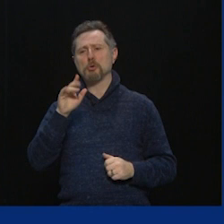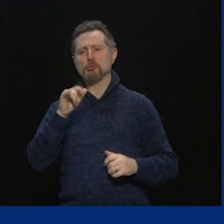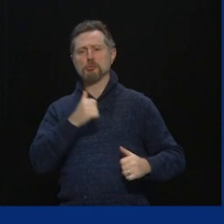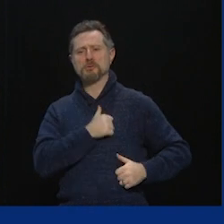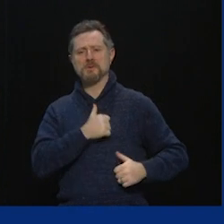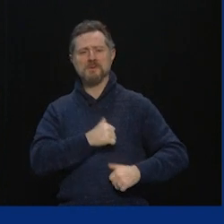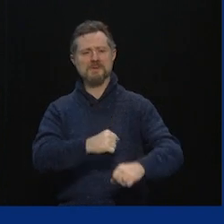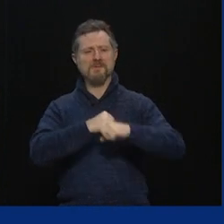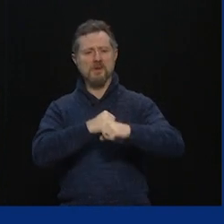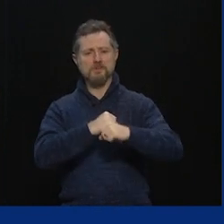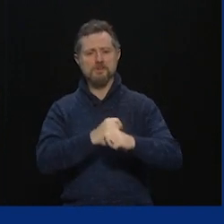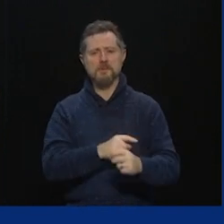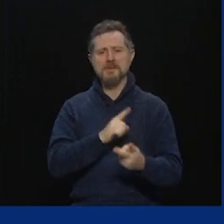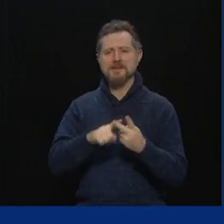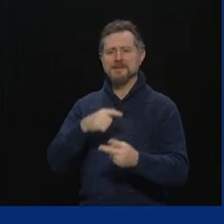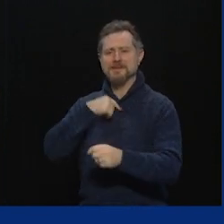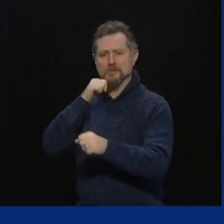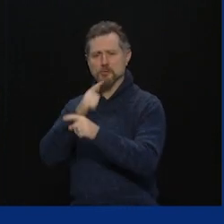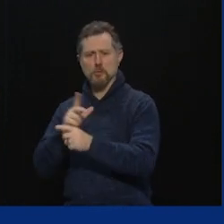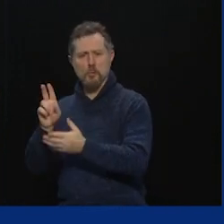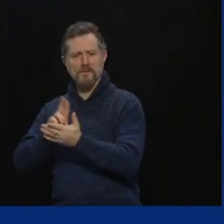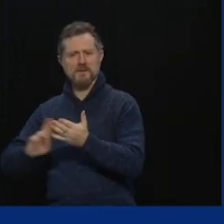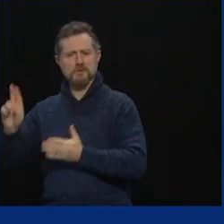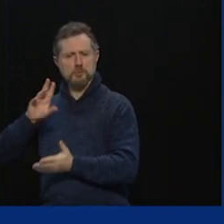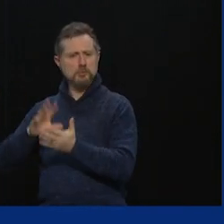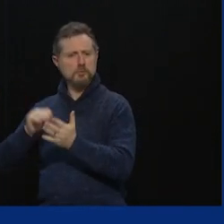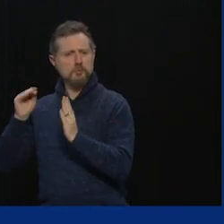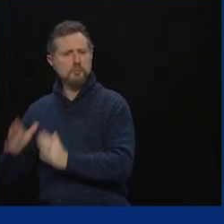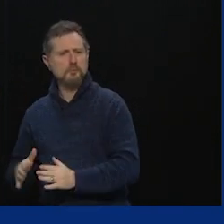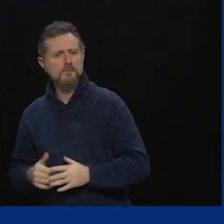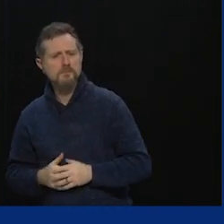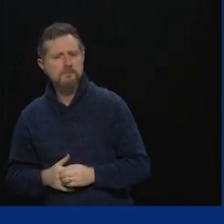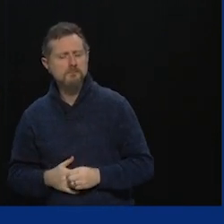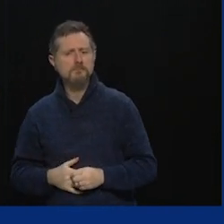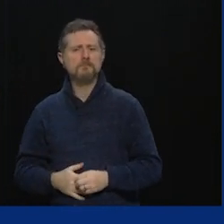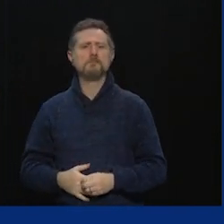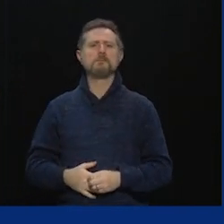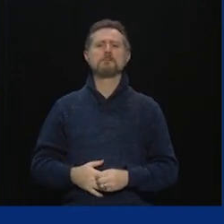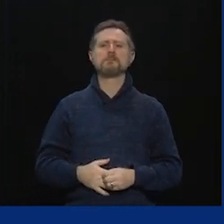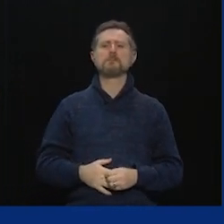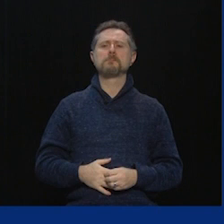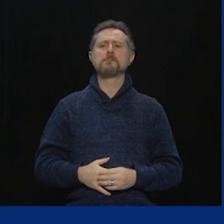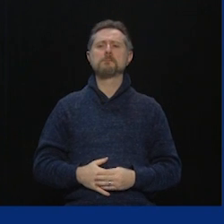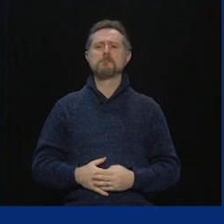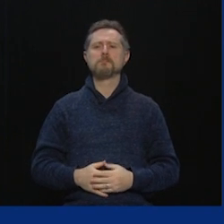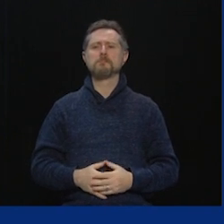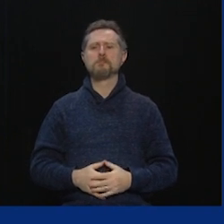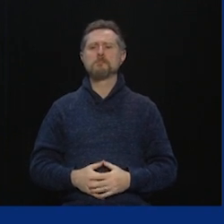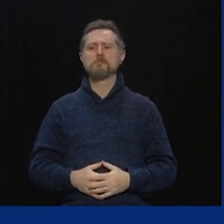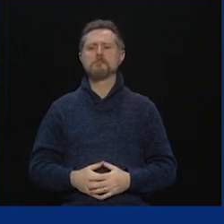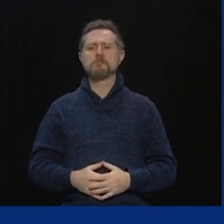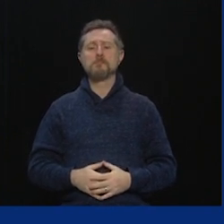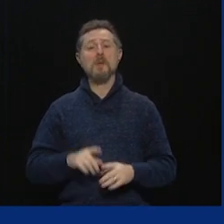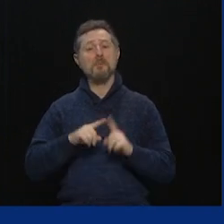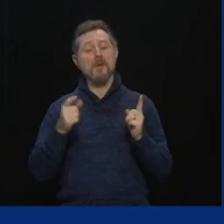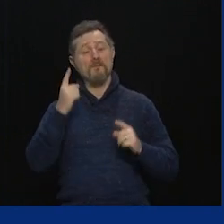they were university students, now law graduates, who are all right now in Afghanistan. And for me,